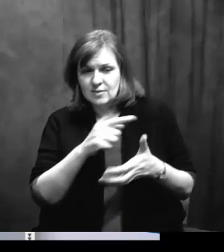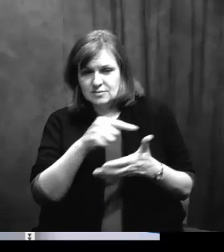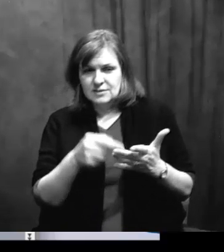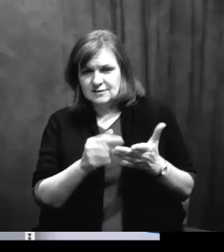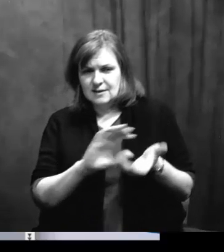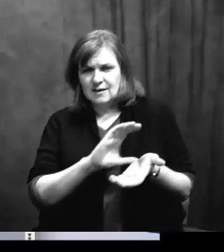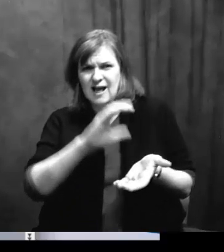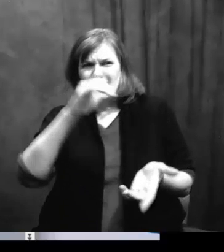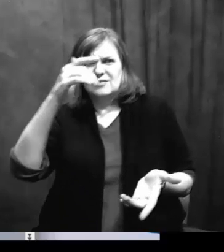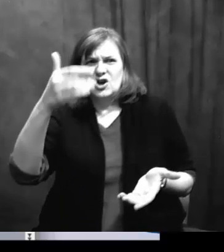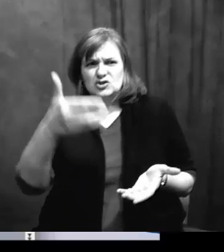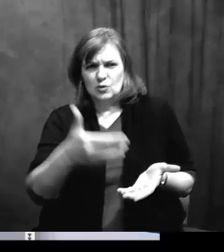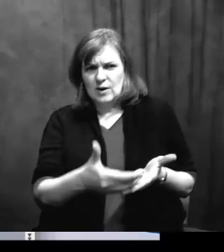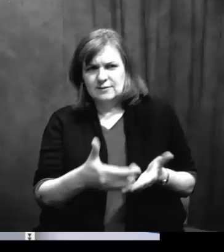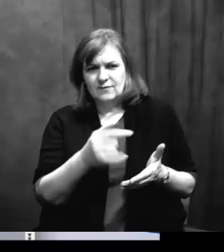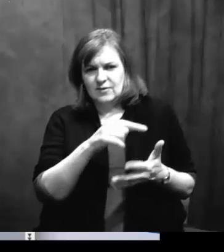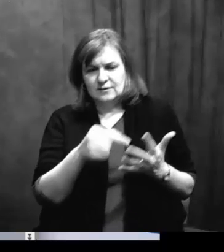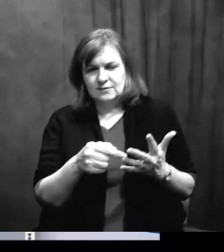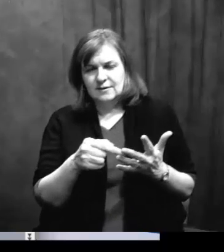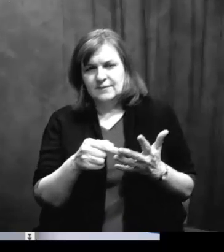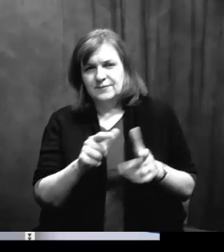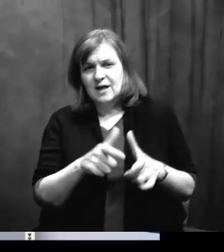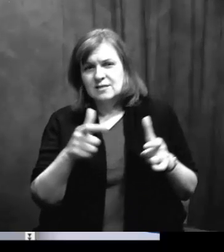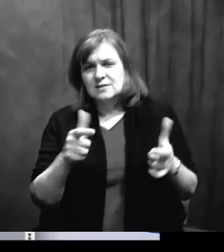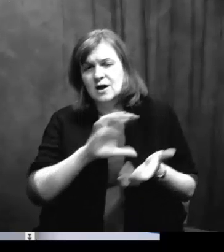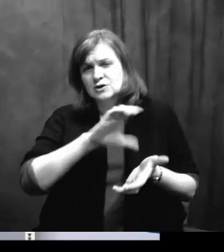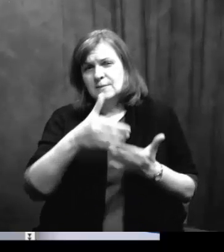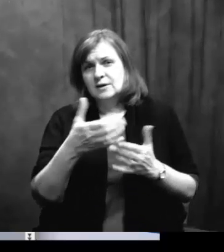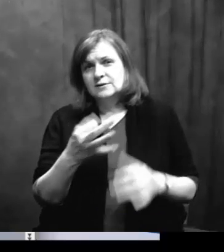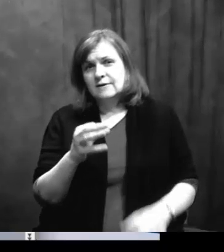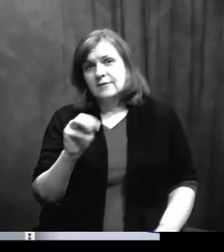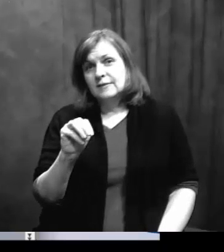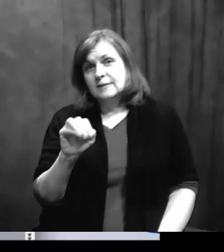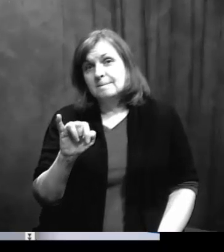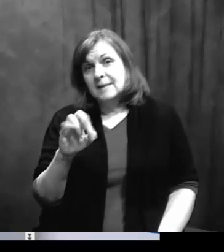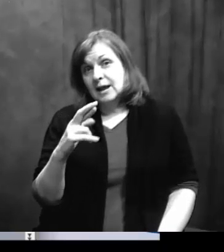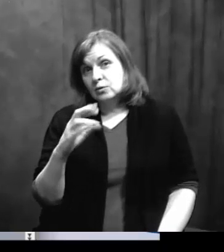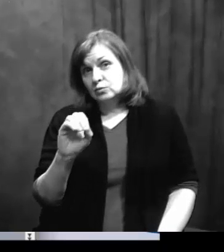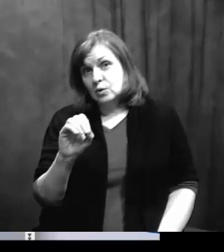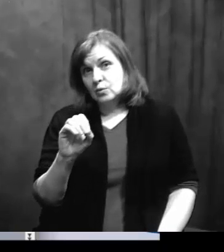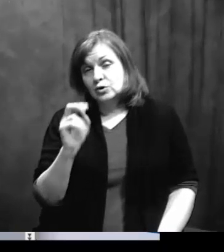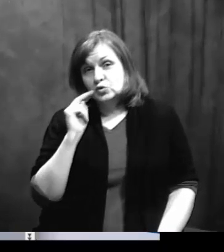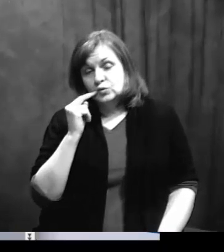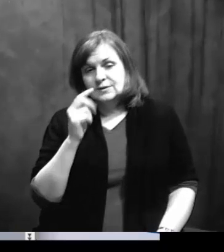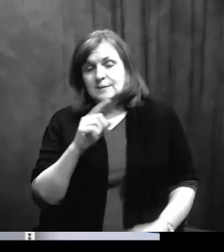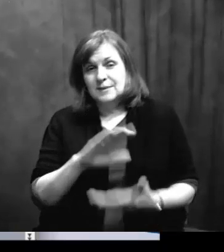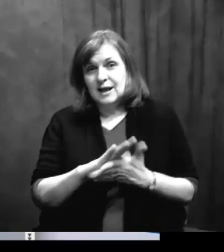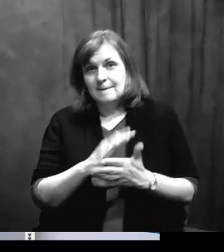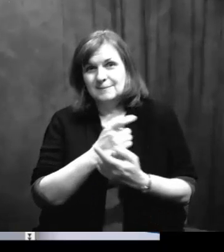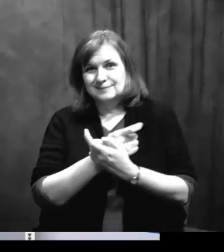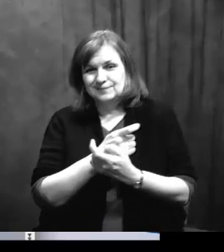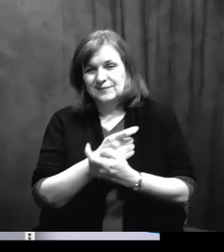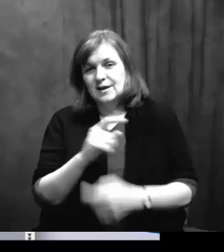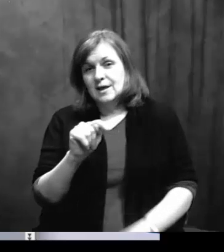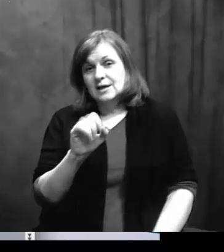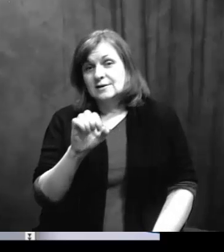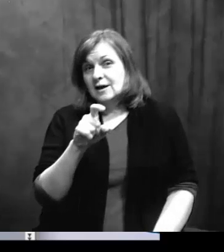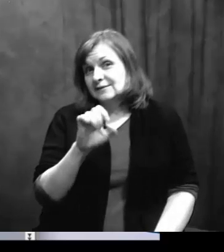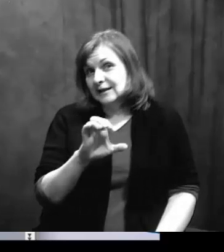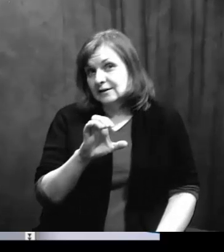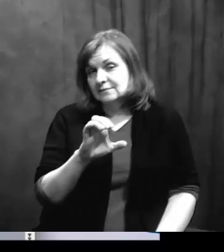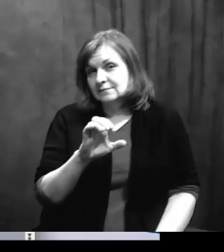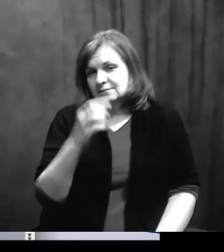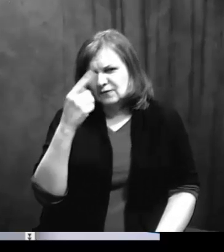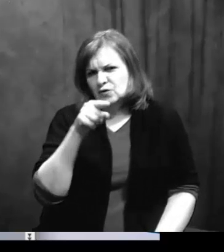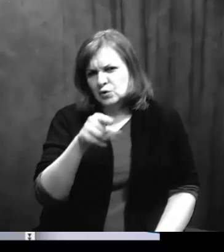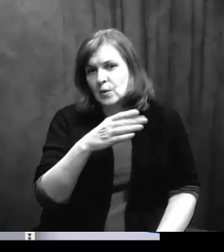up in large concentrations. Large concentrations of micronutrients would actually be toxic to you or